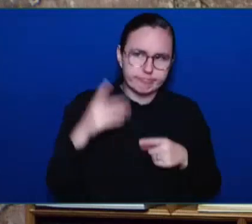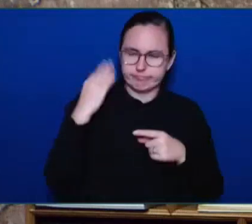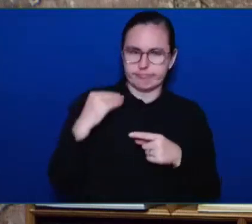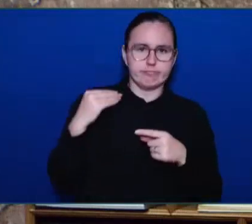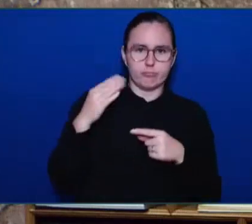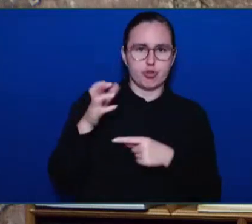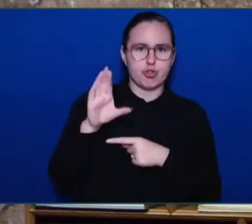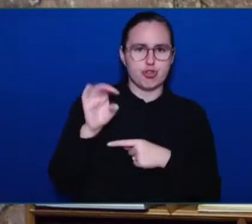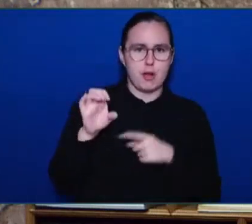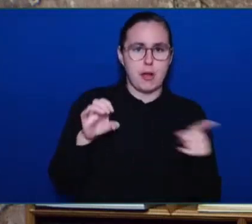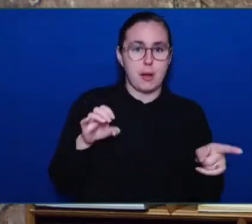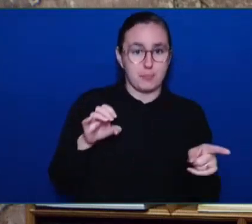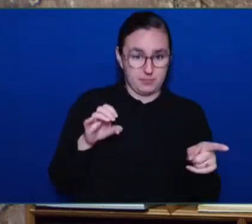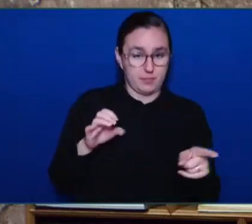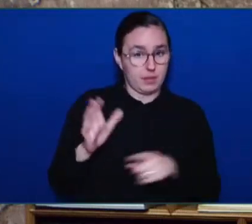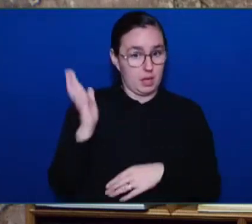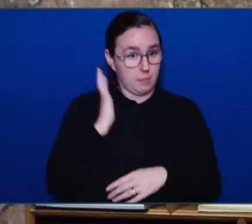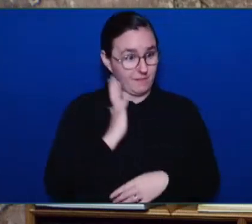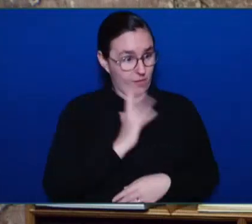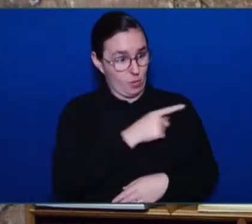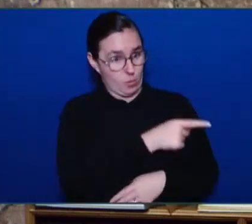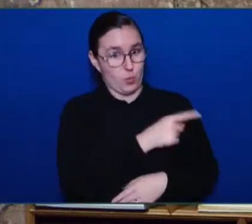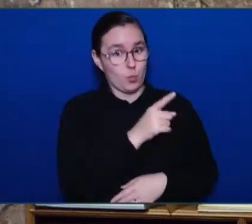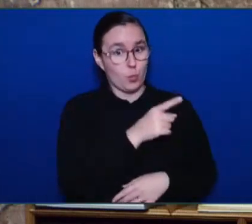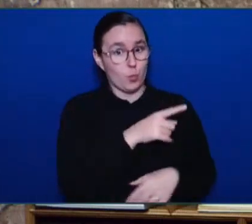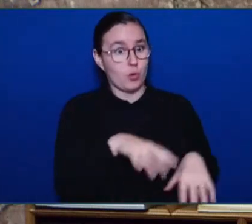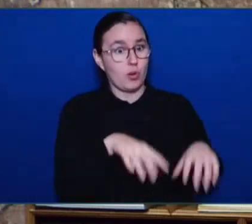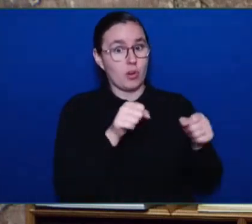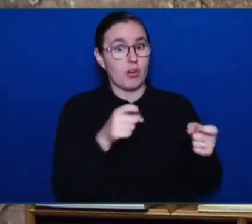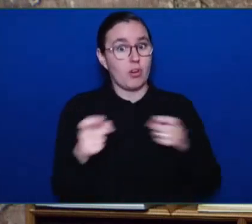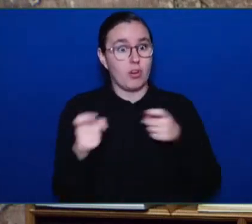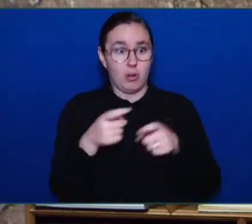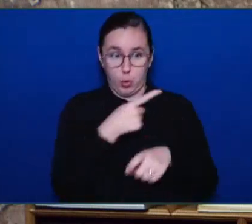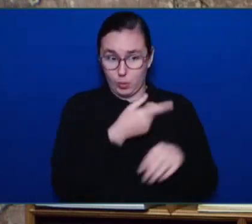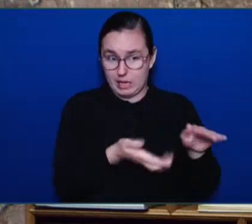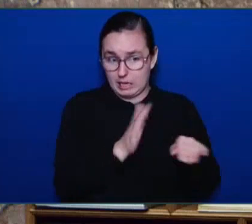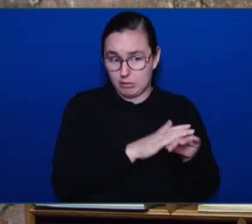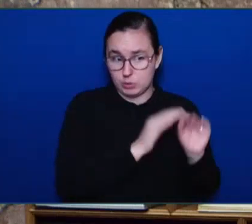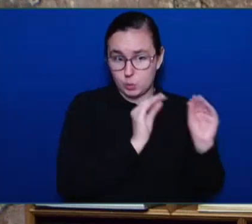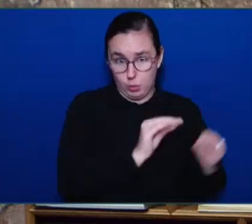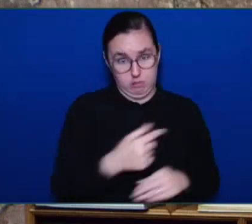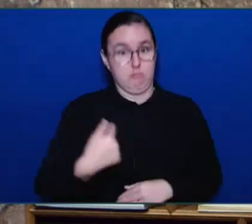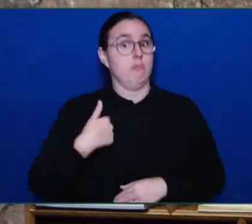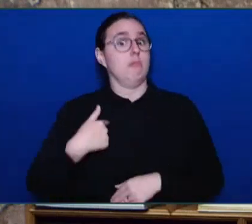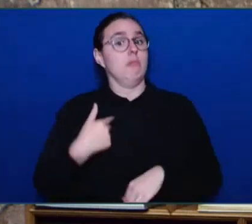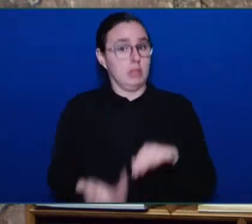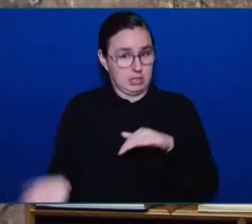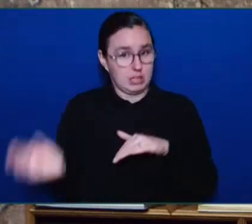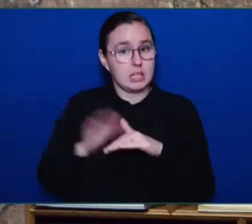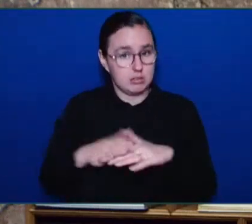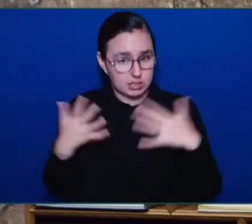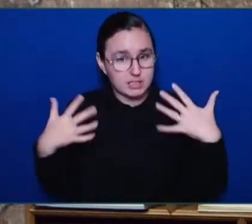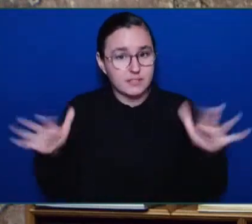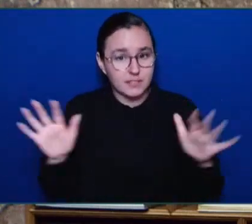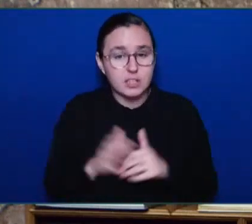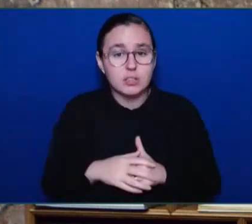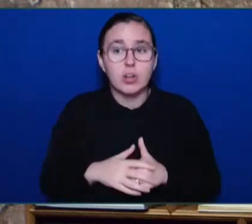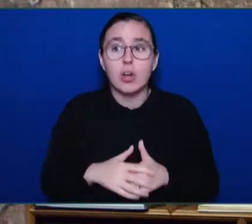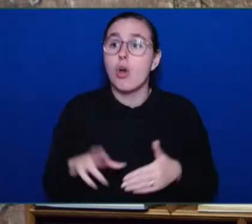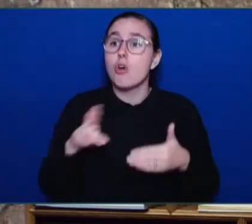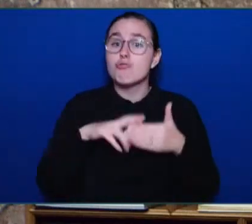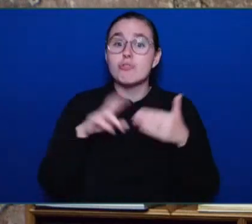happen. In terms of results, Honourable Speaker, that's why we went to